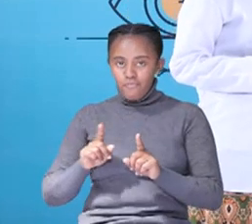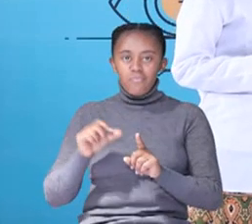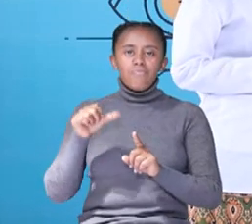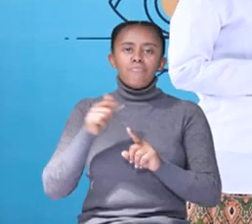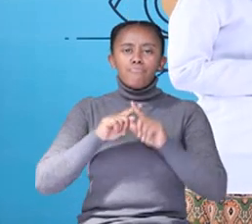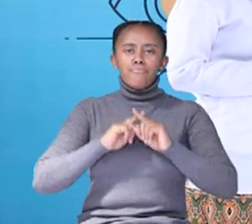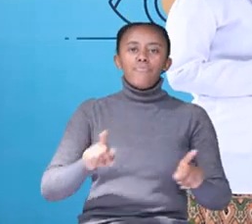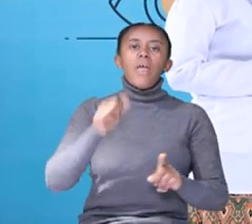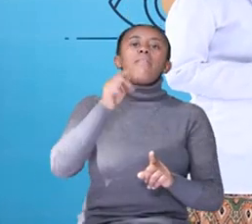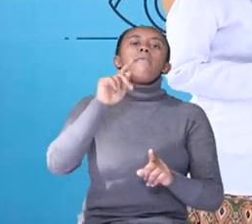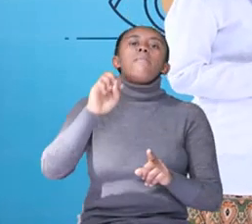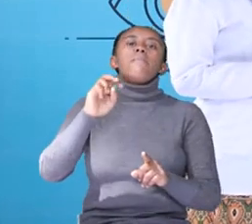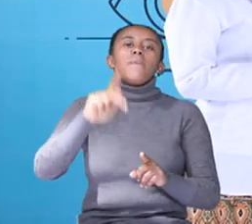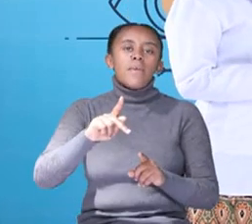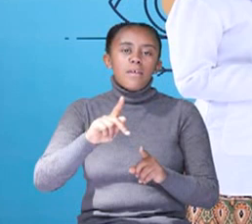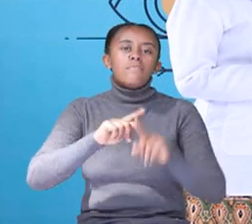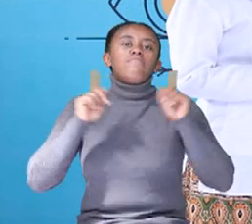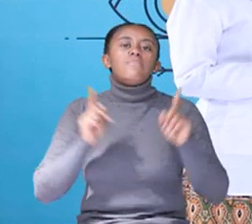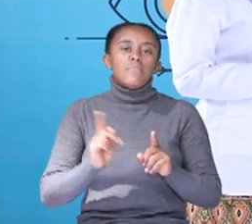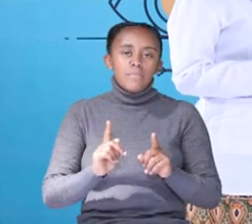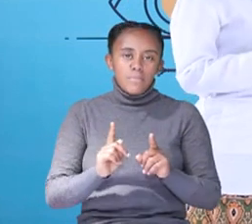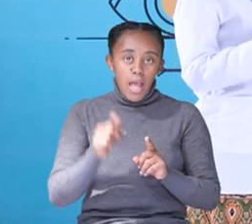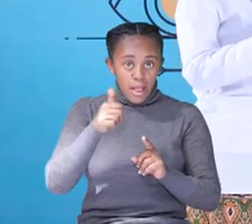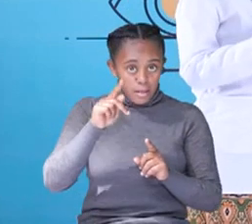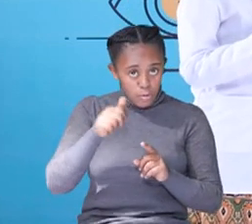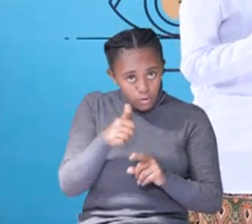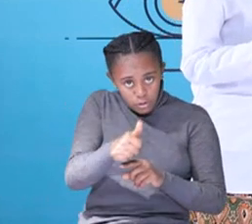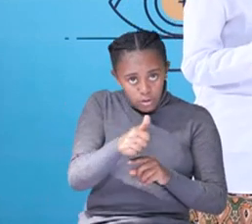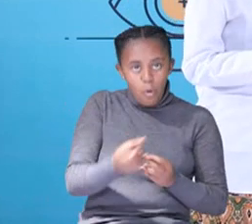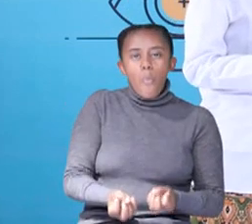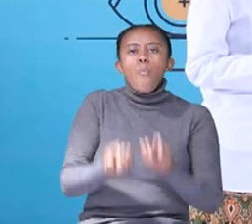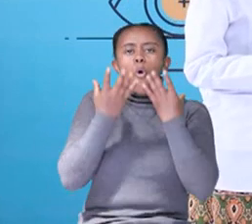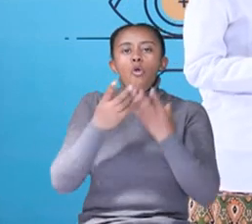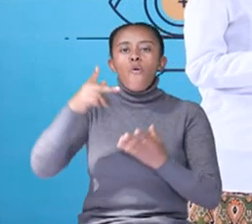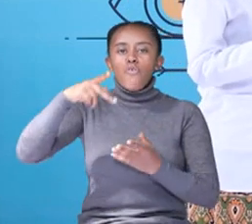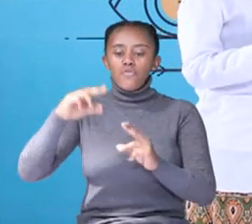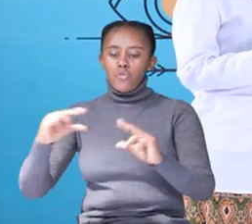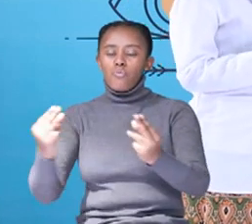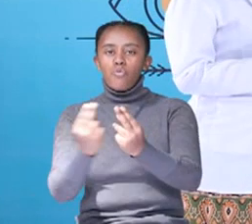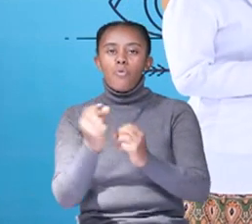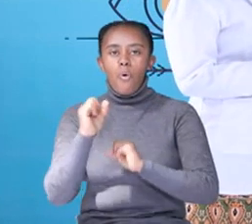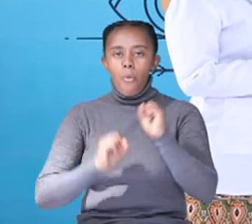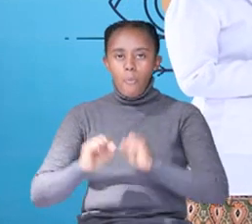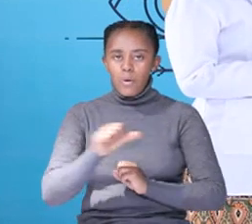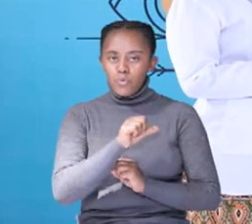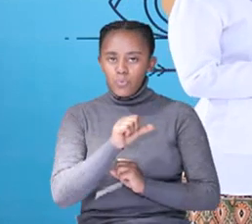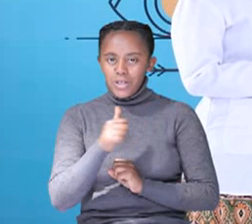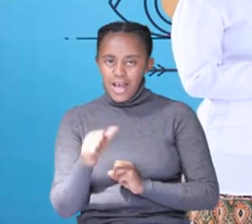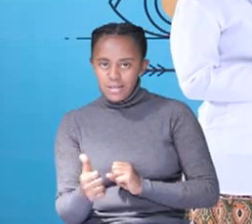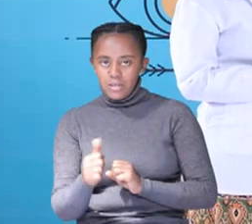other type of nucleotide is ATP has more phosphate groups compared with